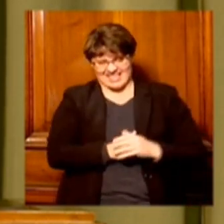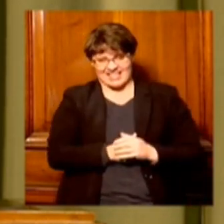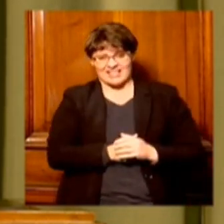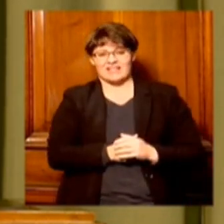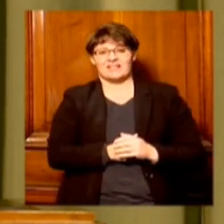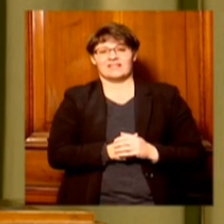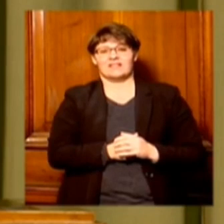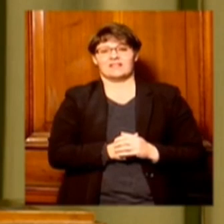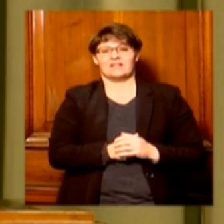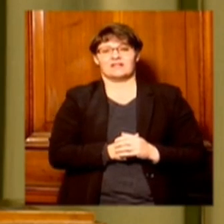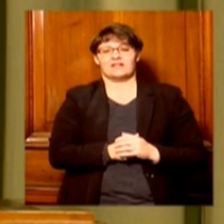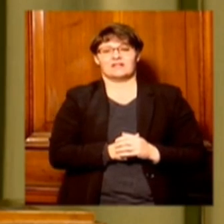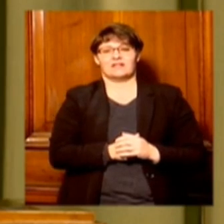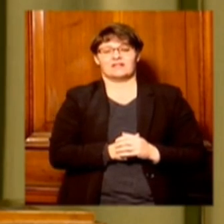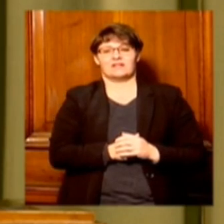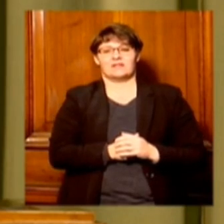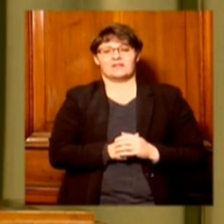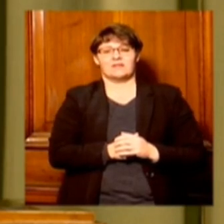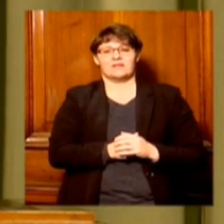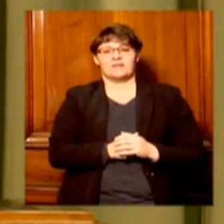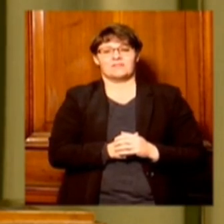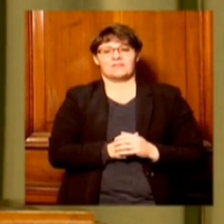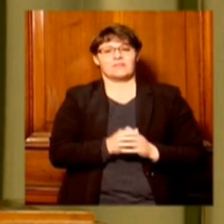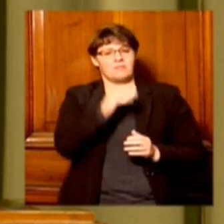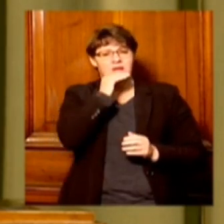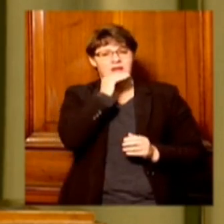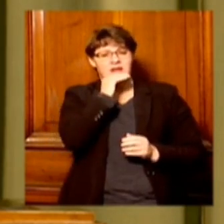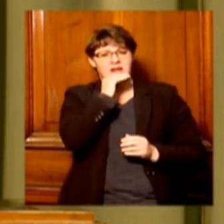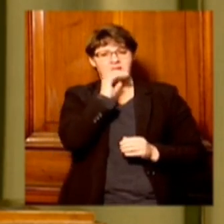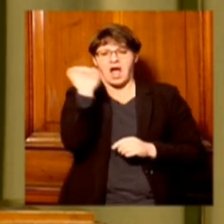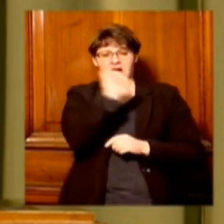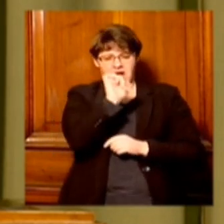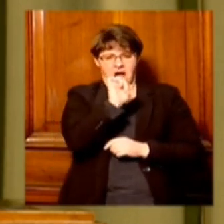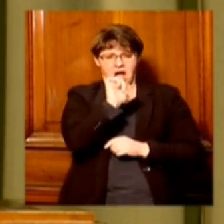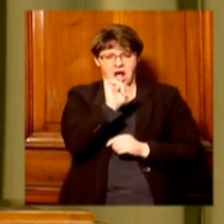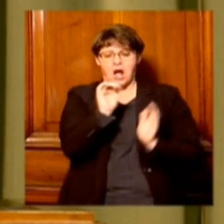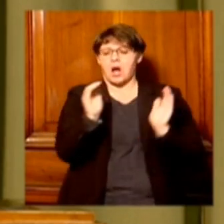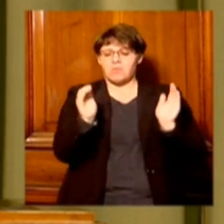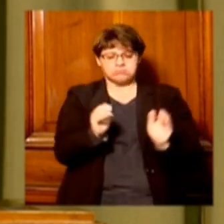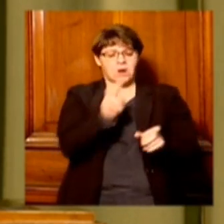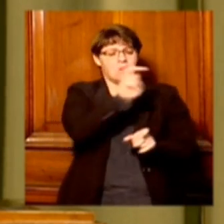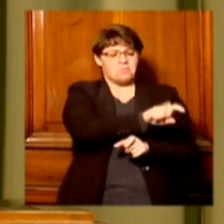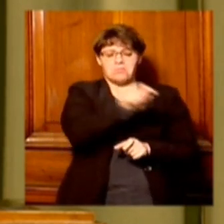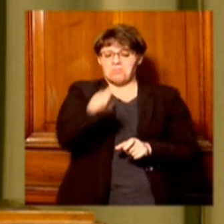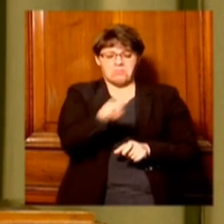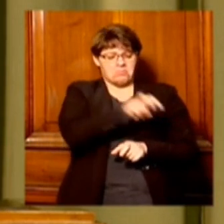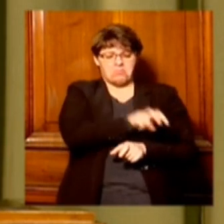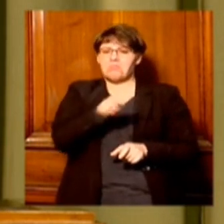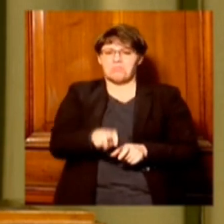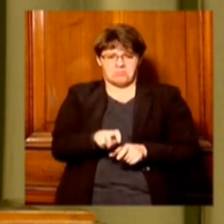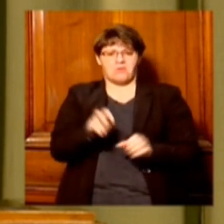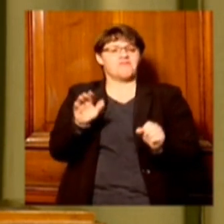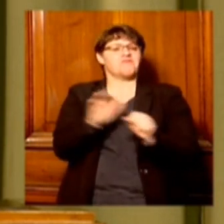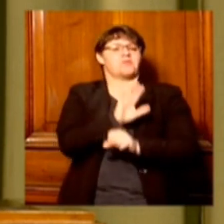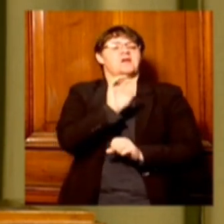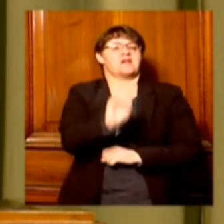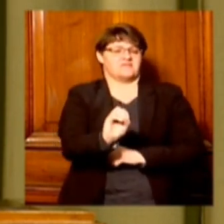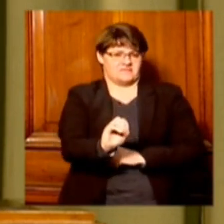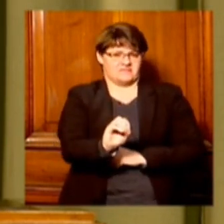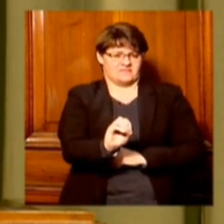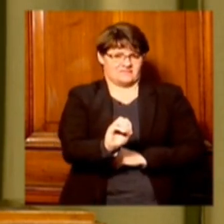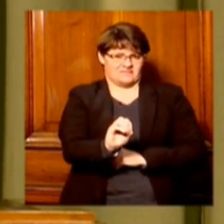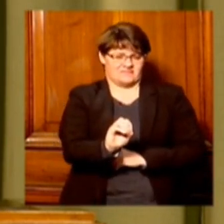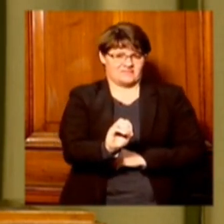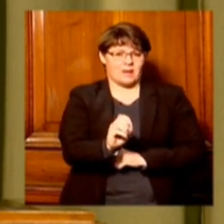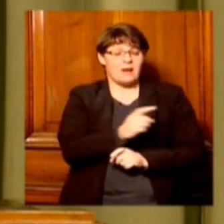allow for full capacity of a vehicle, obviously with all precautions. It's now compulsory